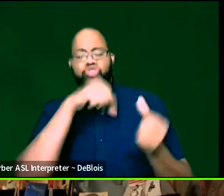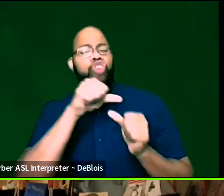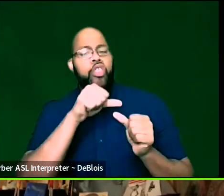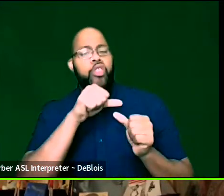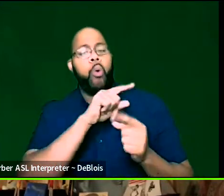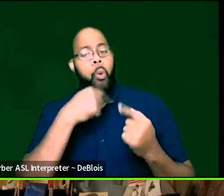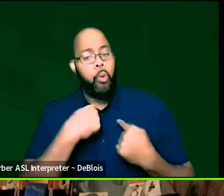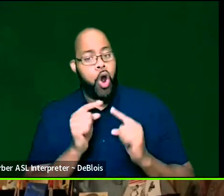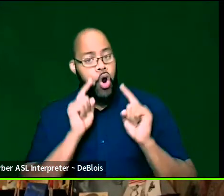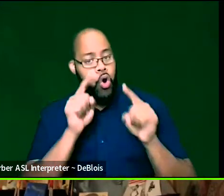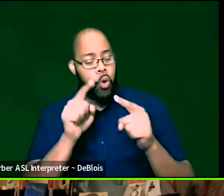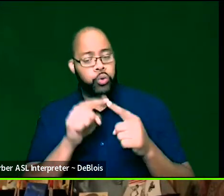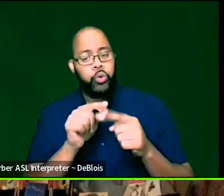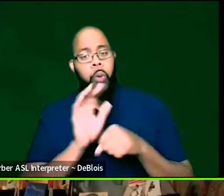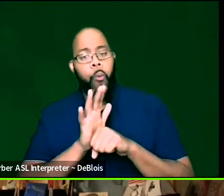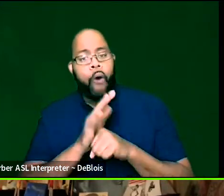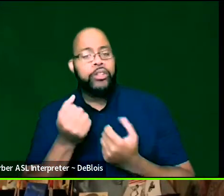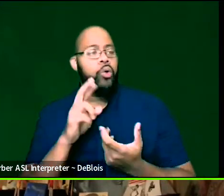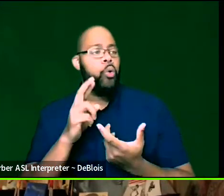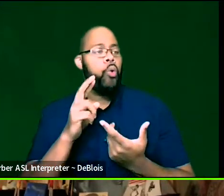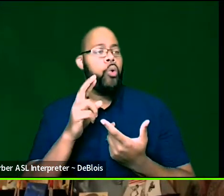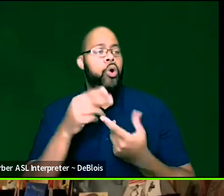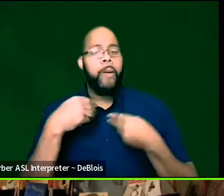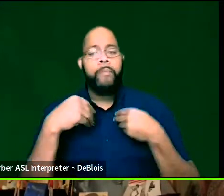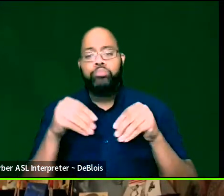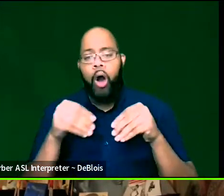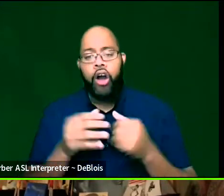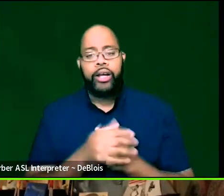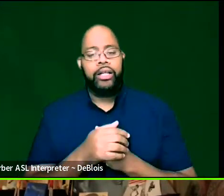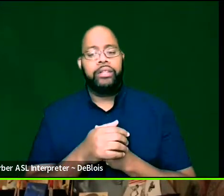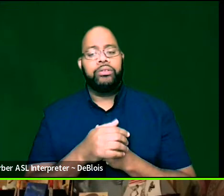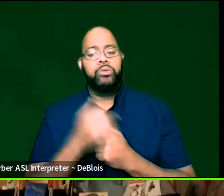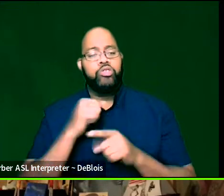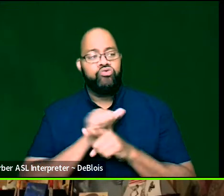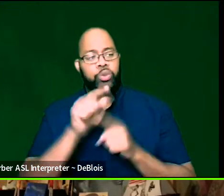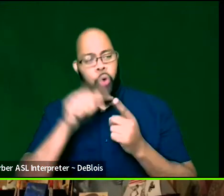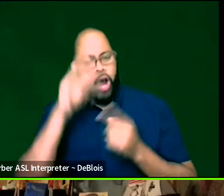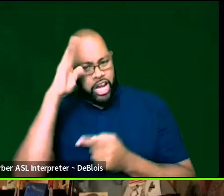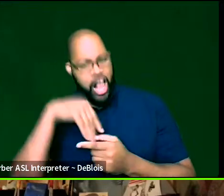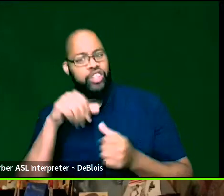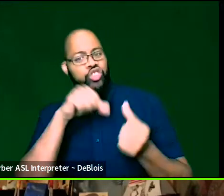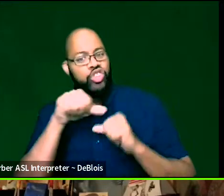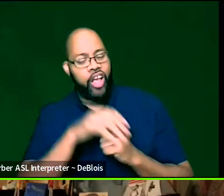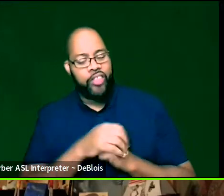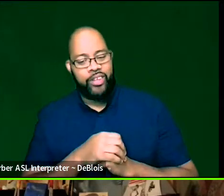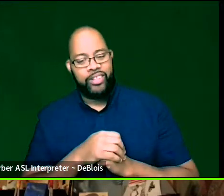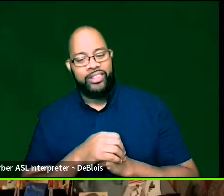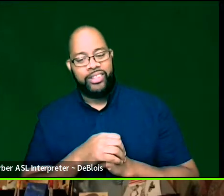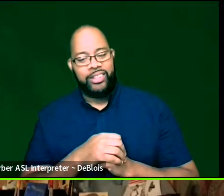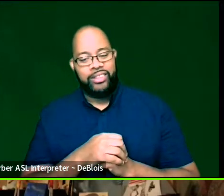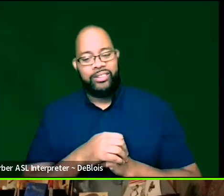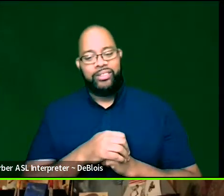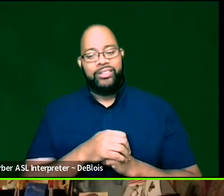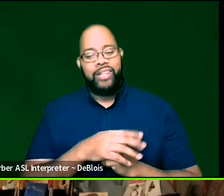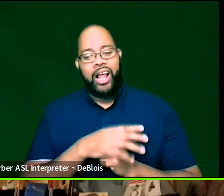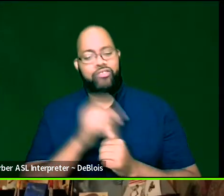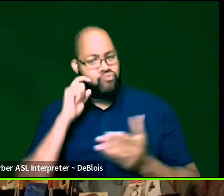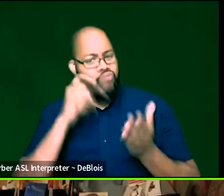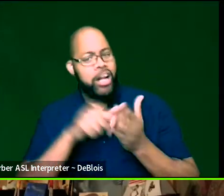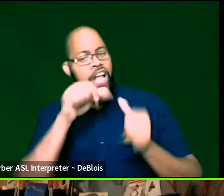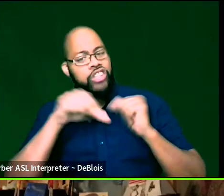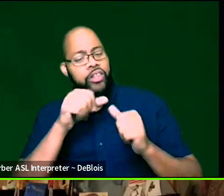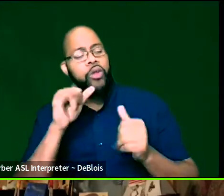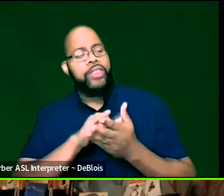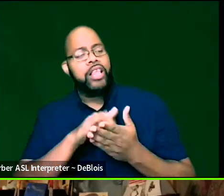we go to the movies or the supermarket, we are trained to acknowledge. And so that was just